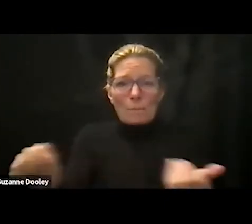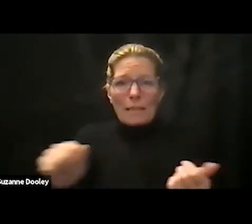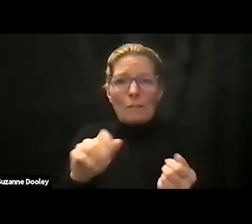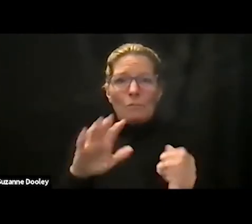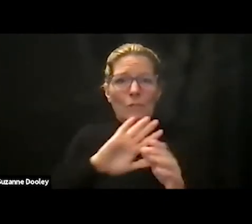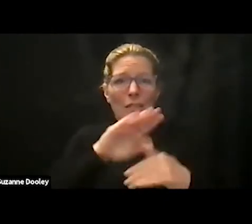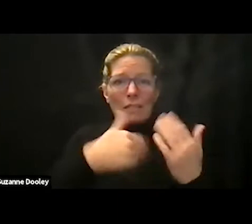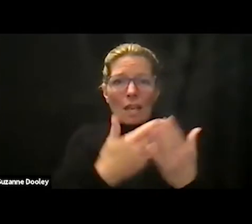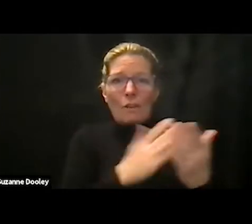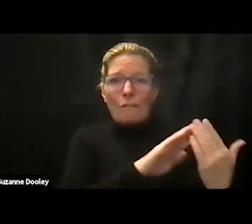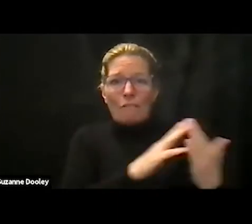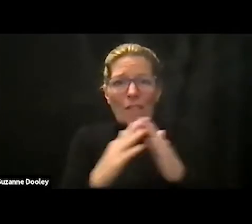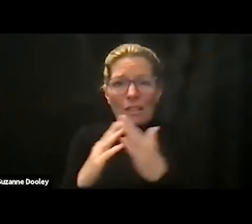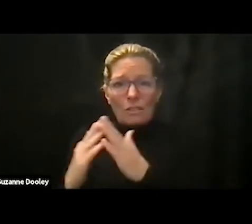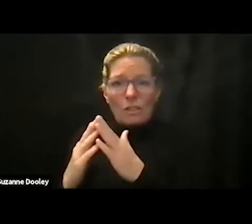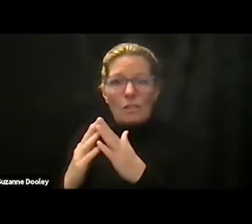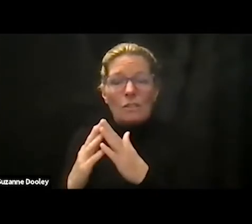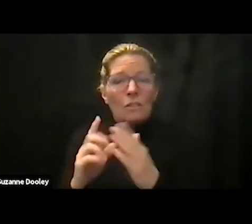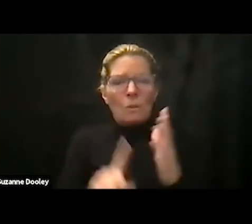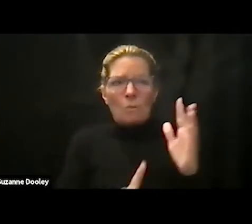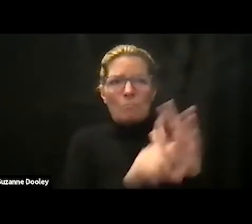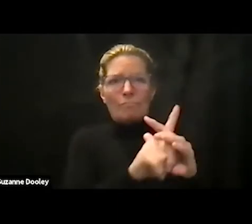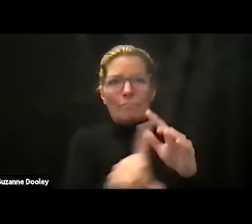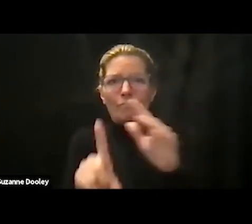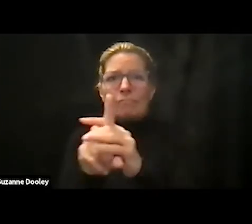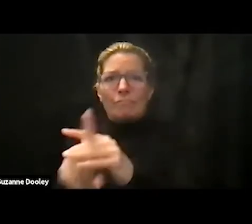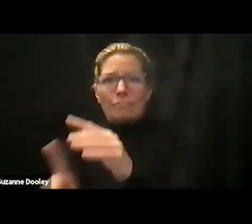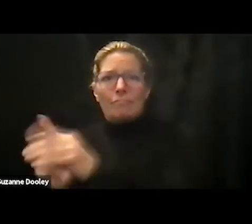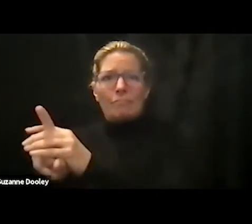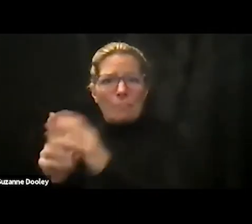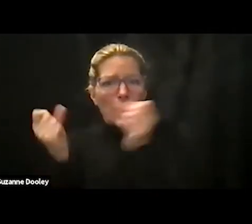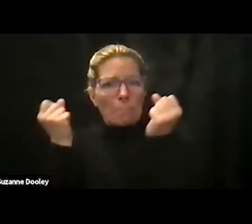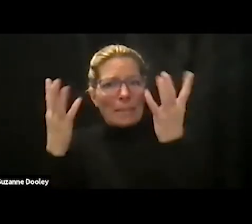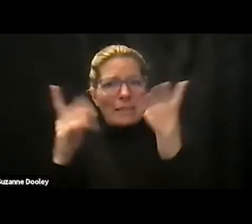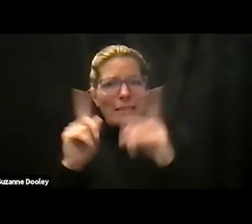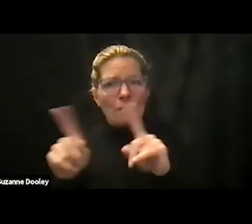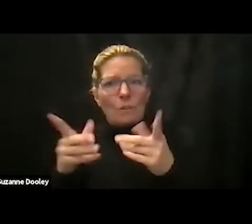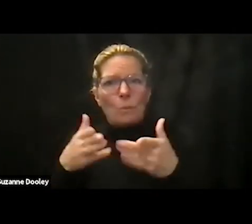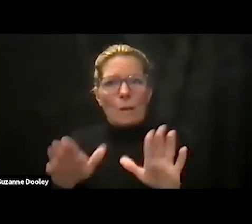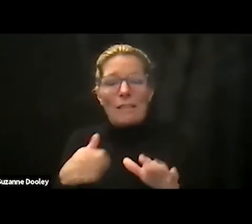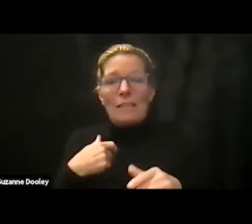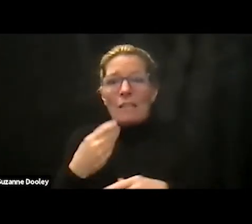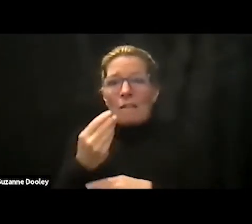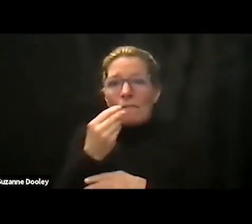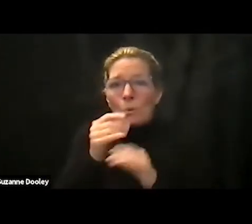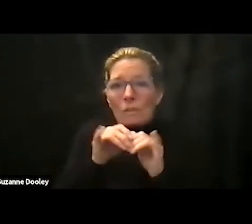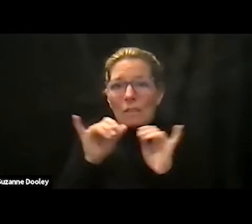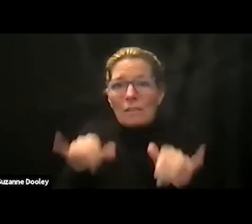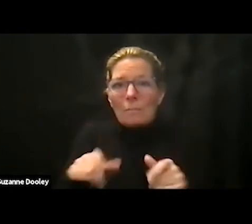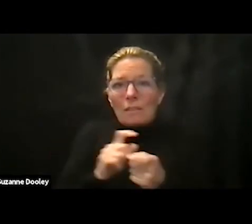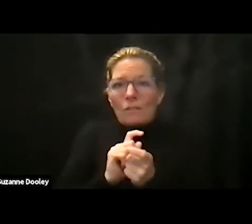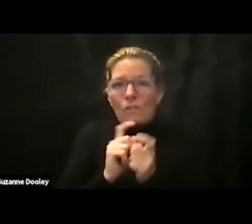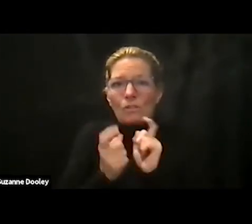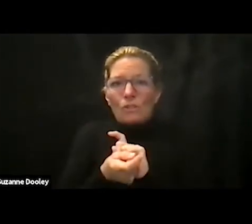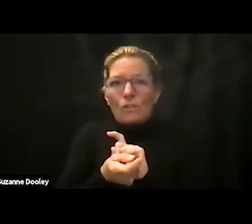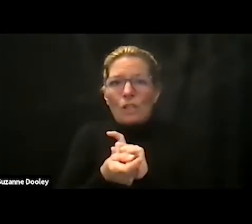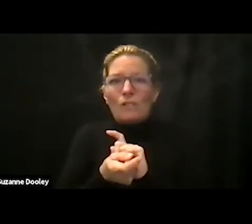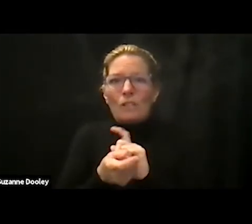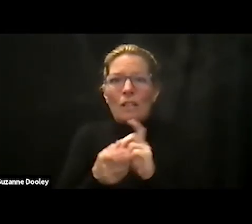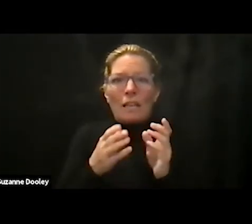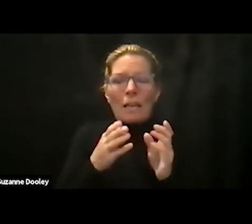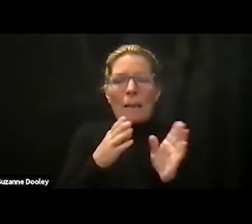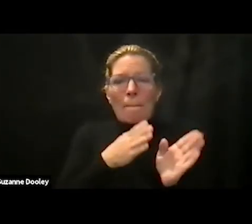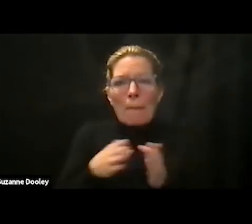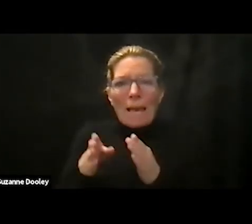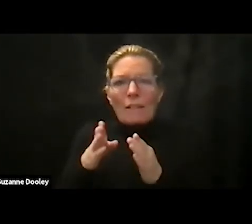And so climate change shows up in so many different ways. It shows up in our food systems and in changing climate patterns